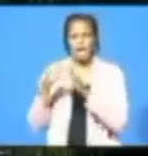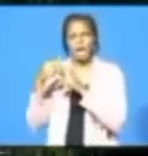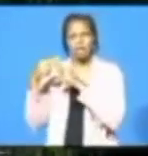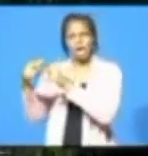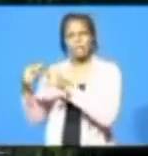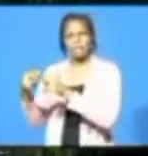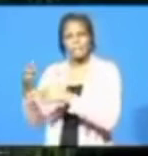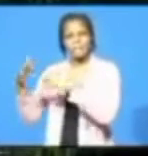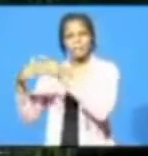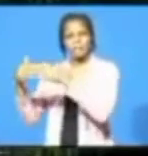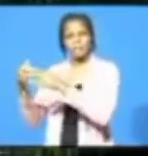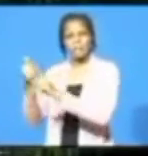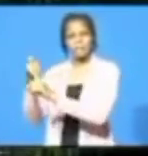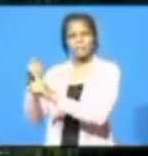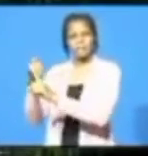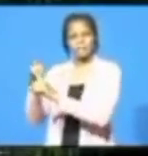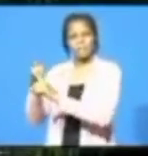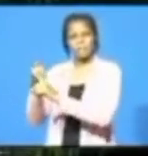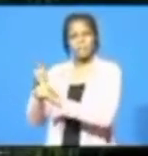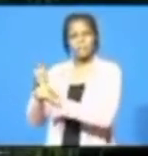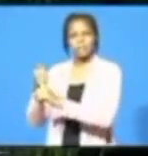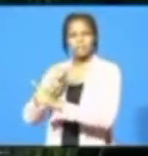self-esteem.